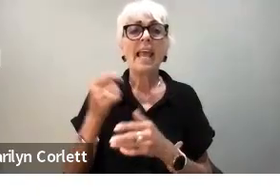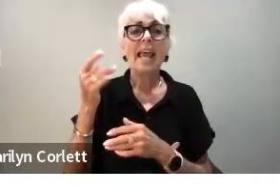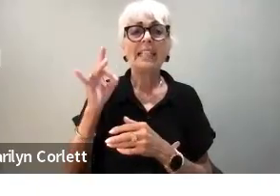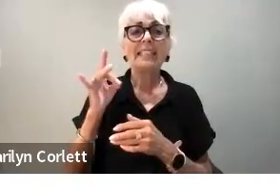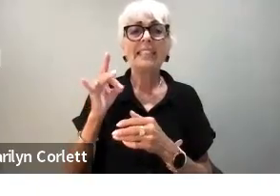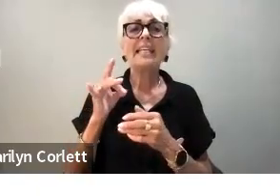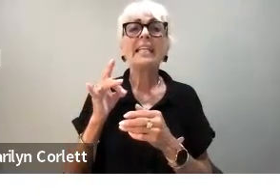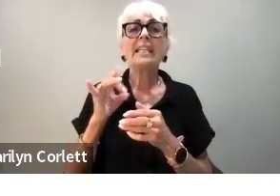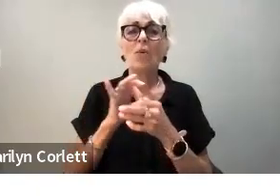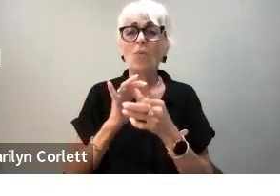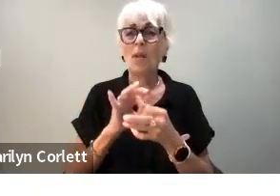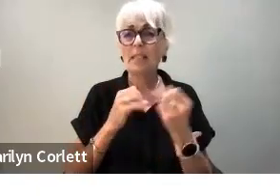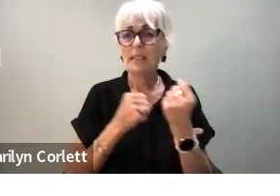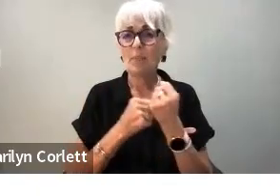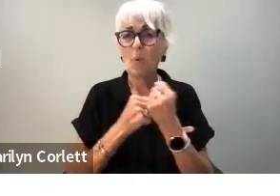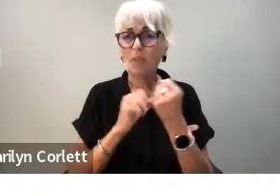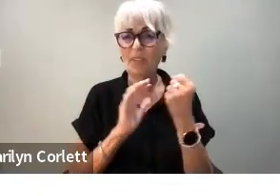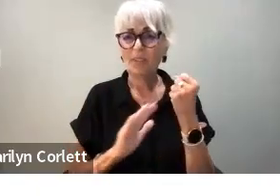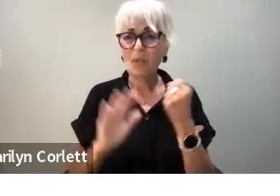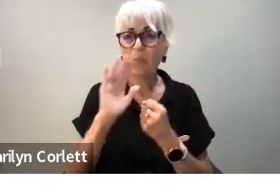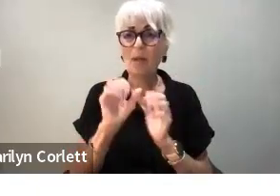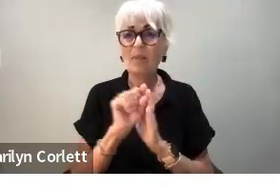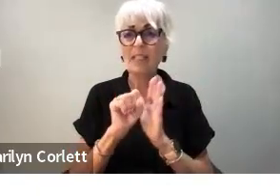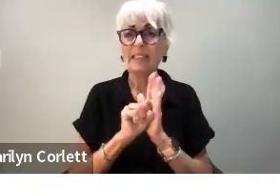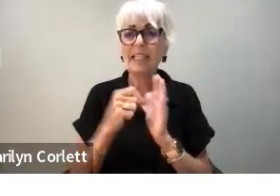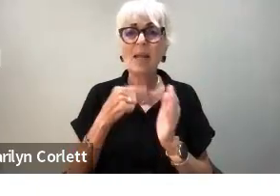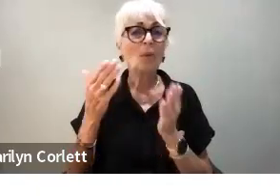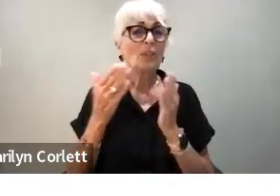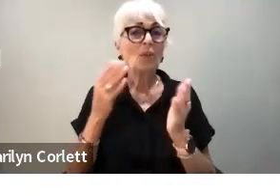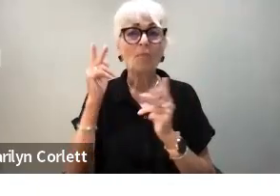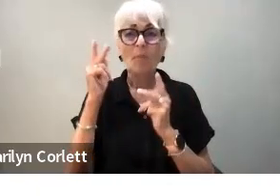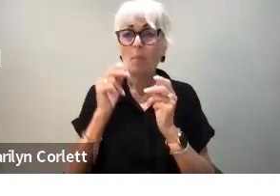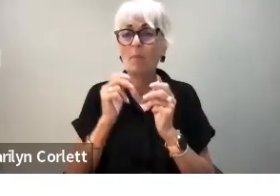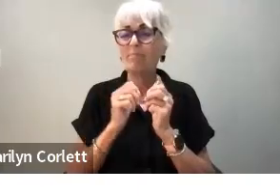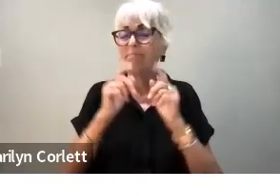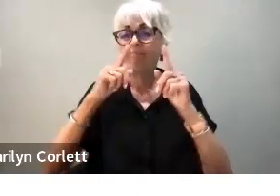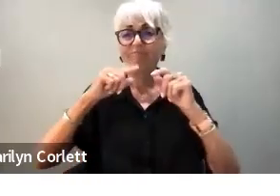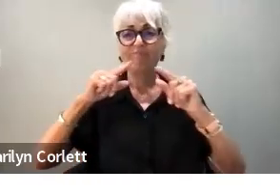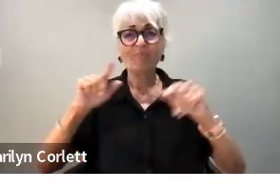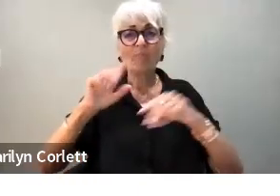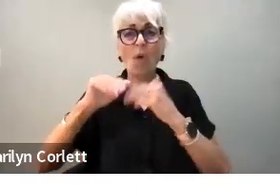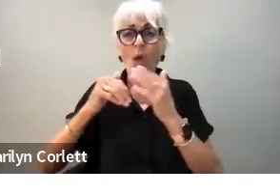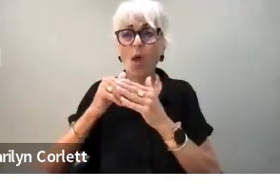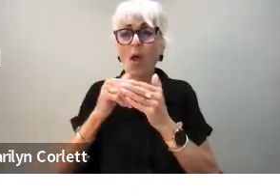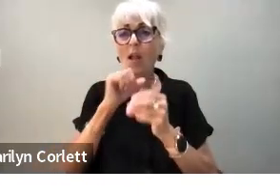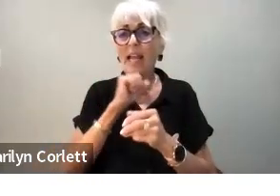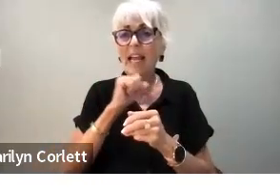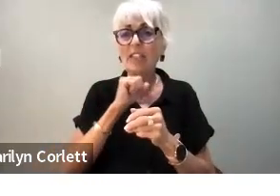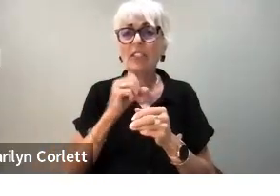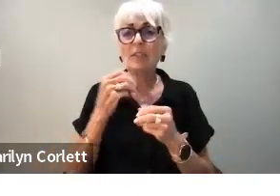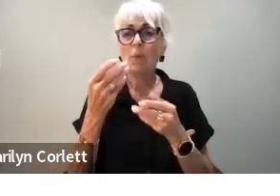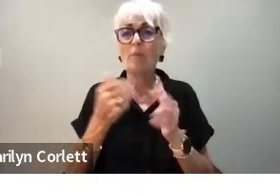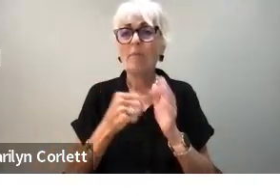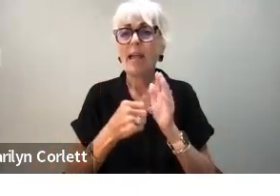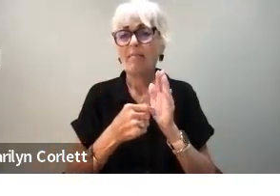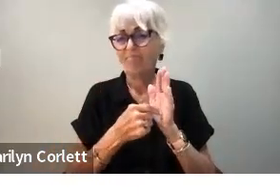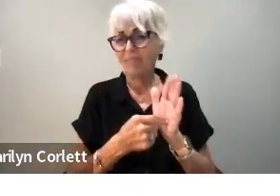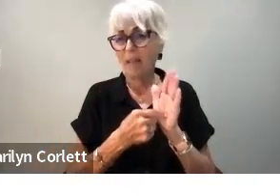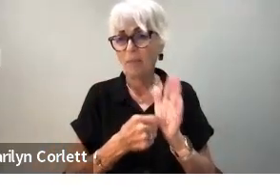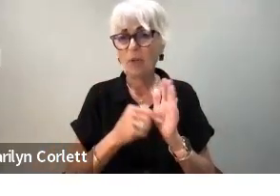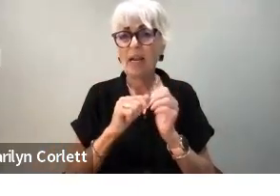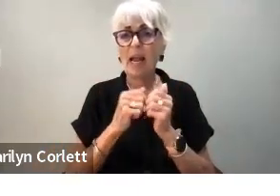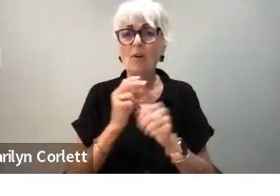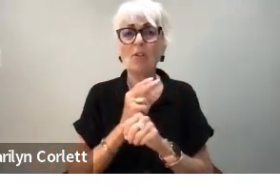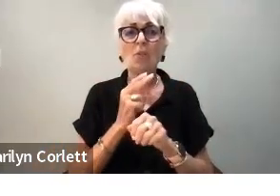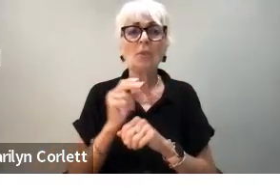supports around the state. We serve people of all ages. We provide demonstrations on how to use AT. We have a